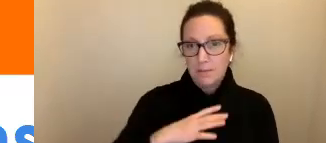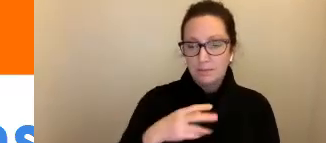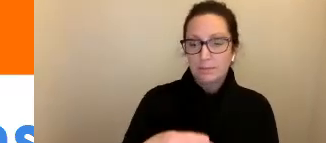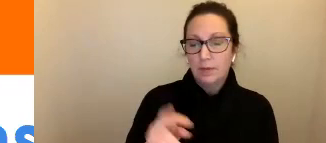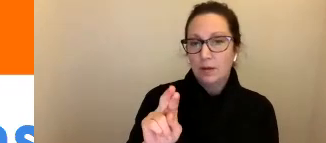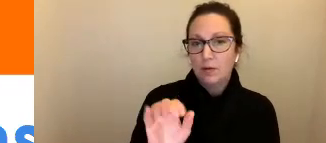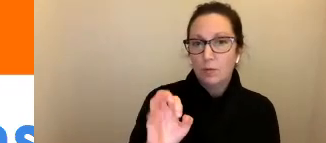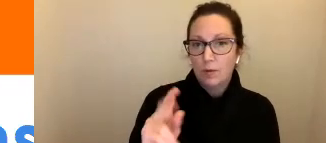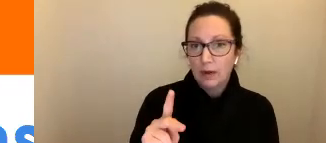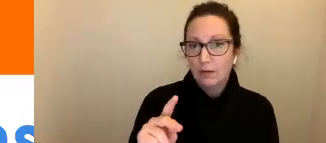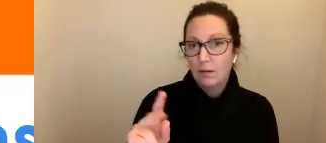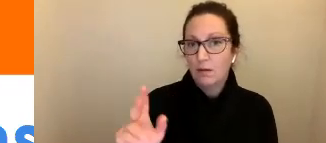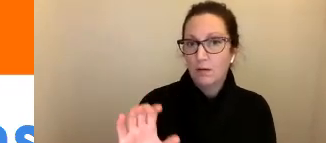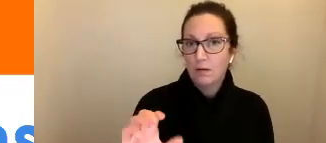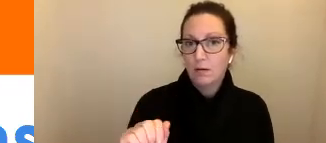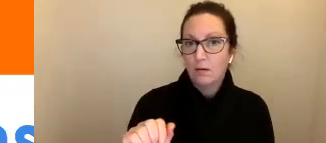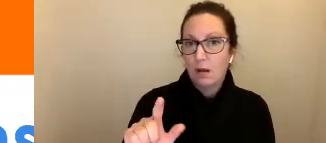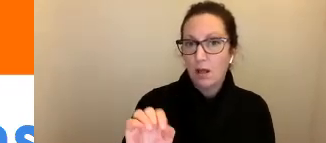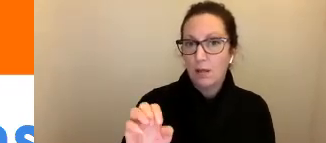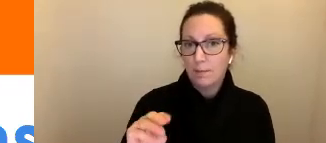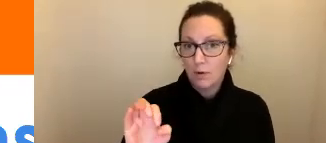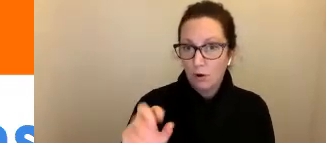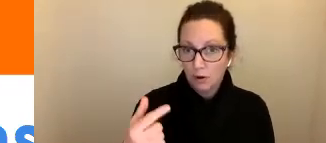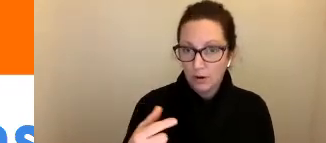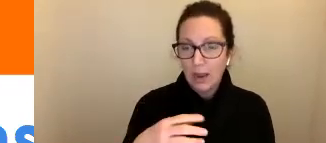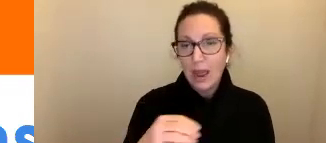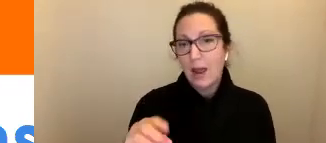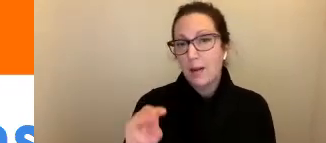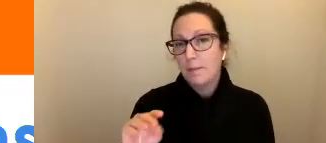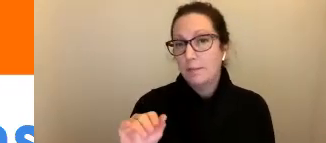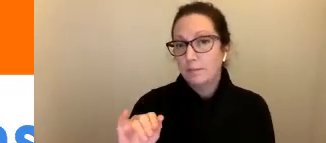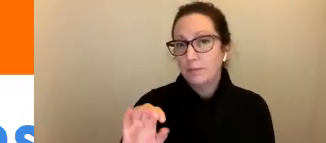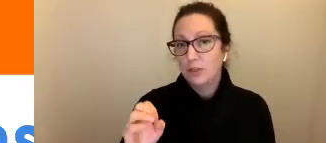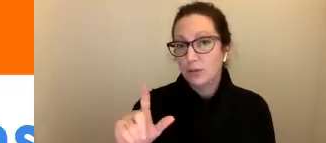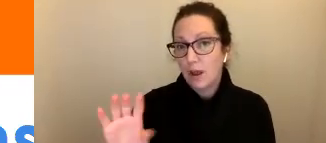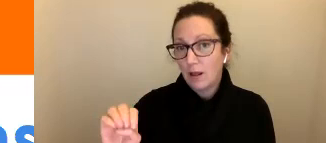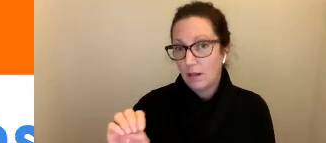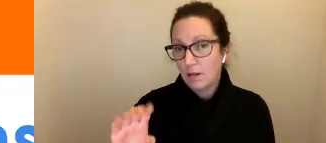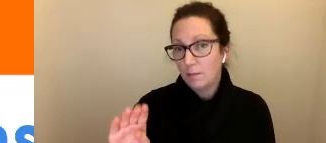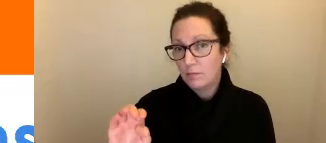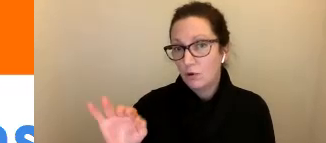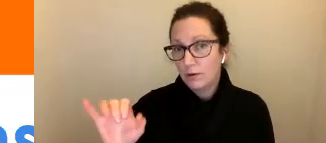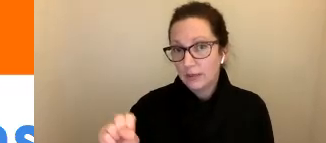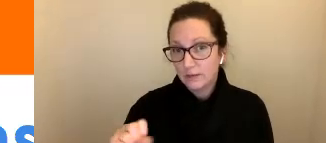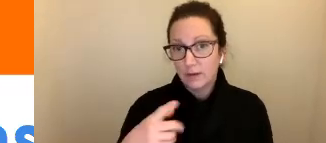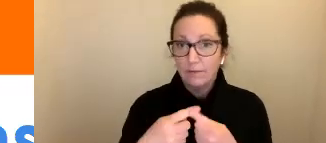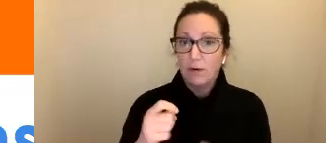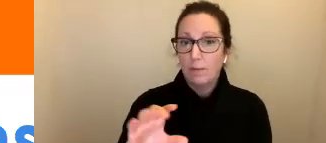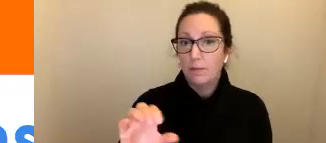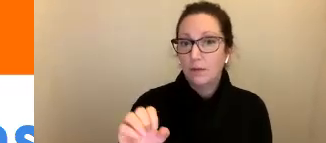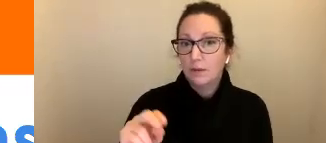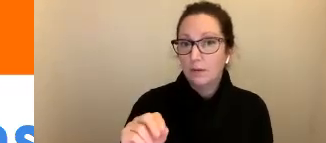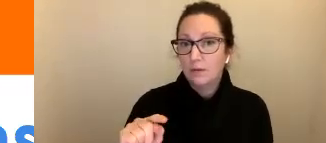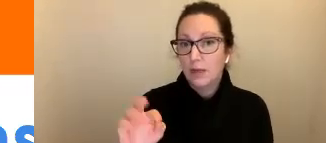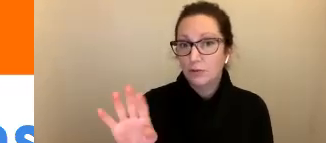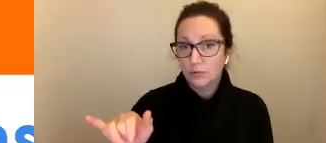and Michelle Burris of the Century Foundation, who worked to design or helped to design the